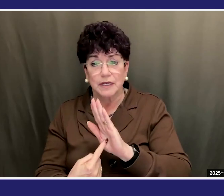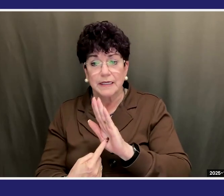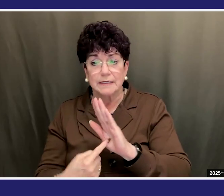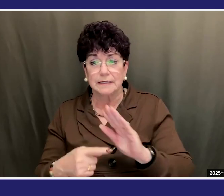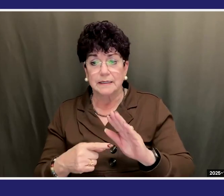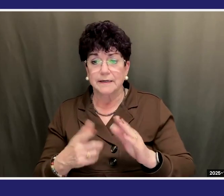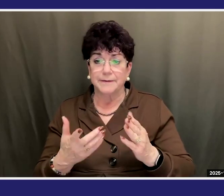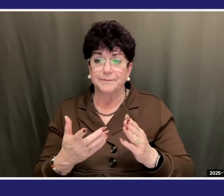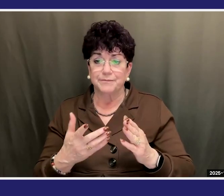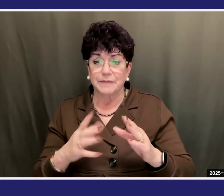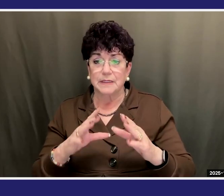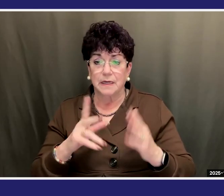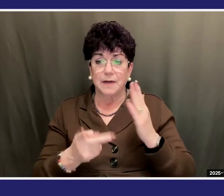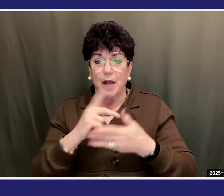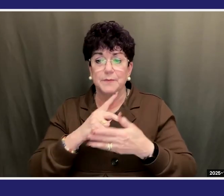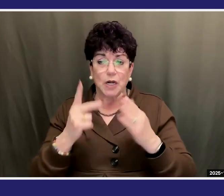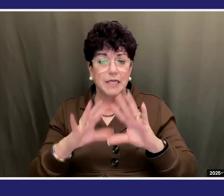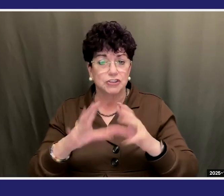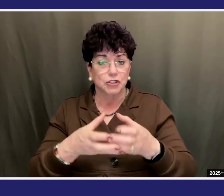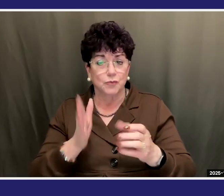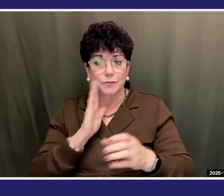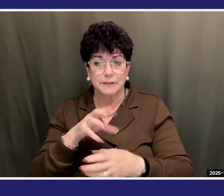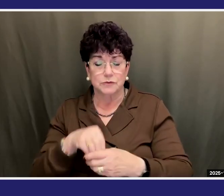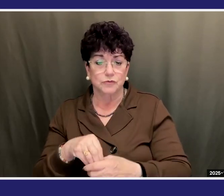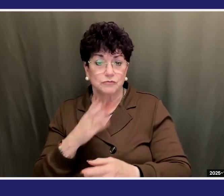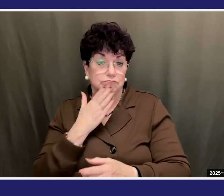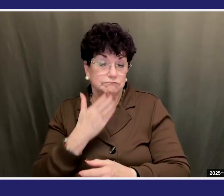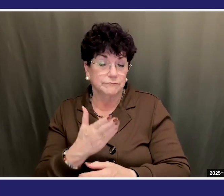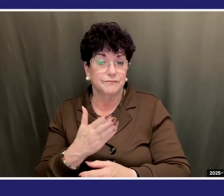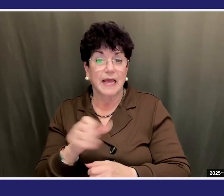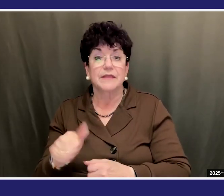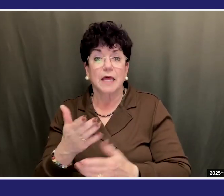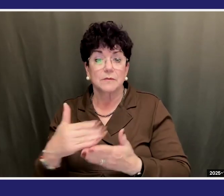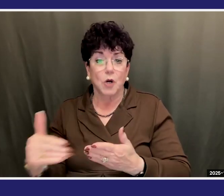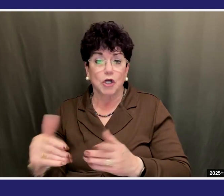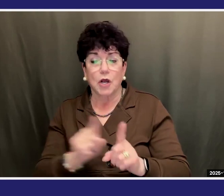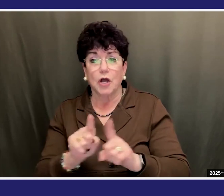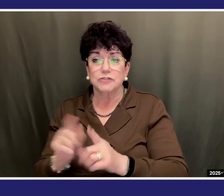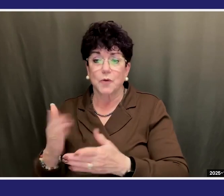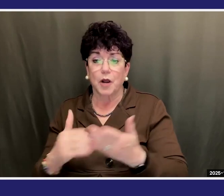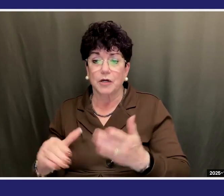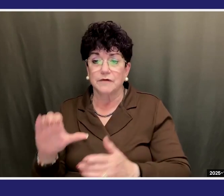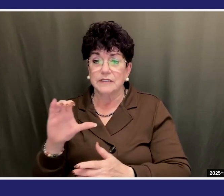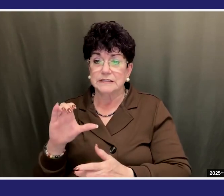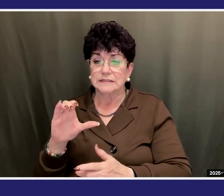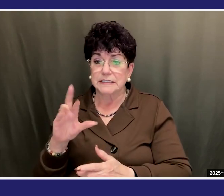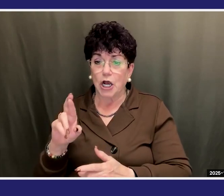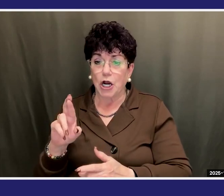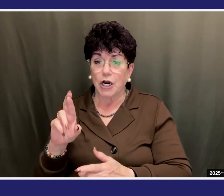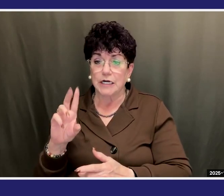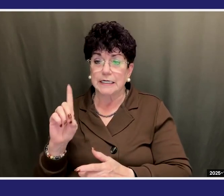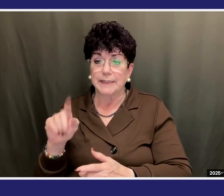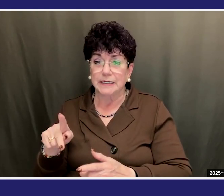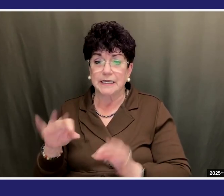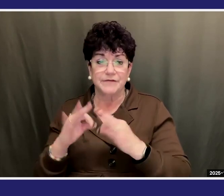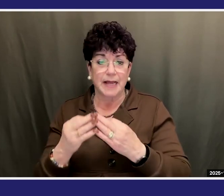be good. And the other piece of it is, we're also part of the CRDP family, California Reducing